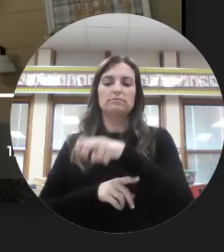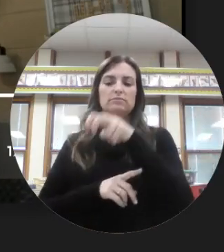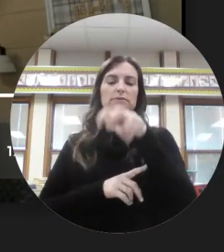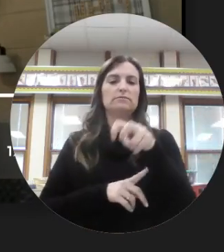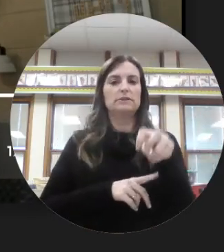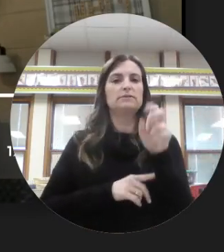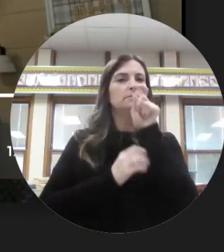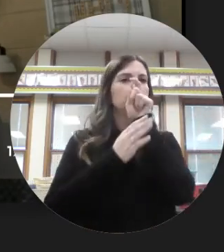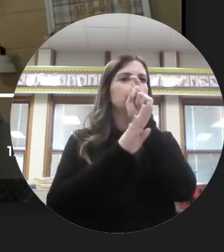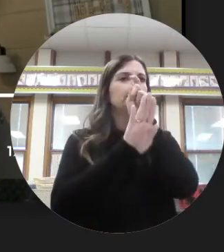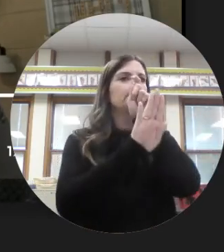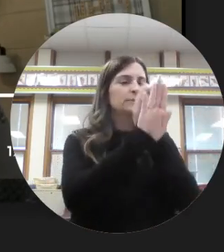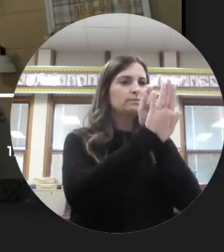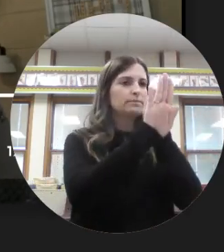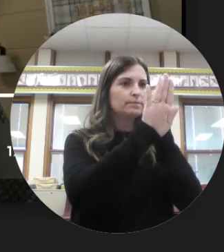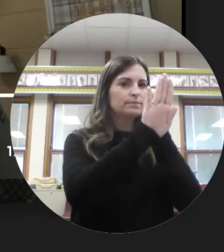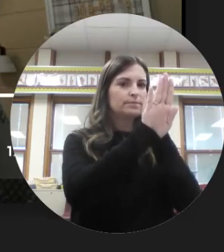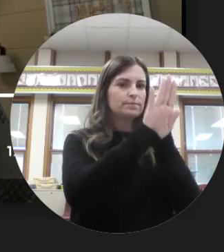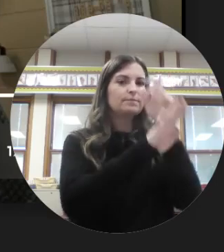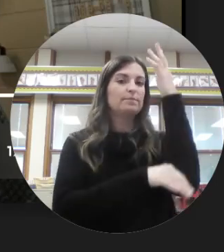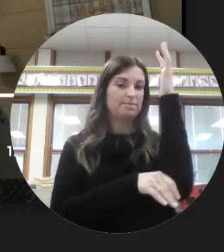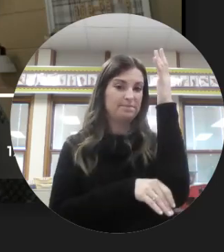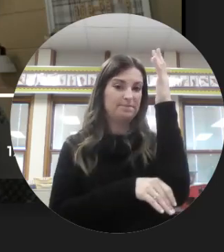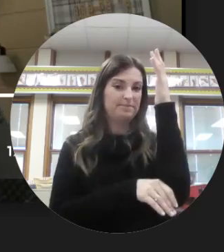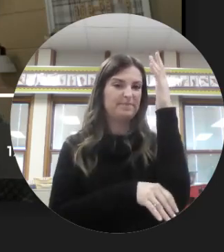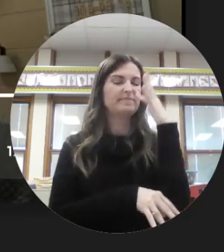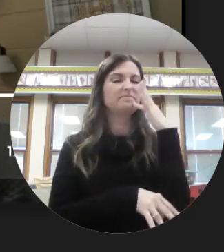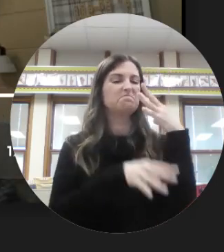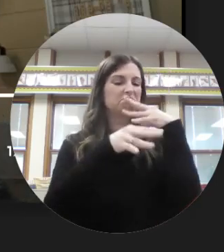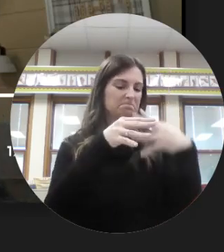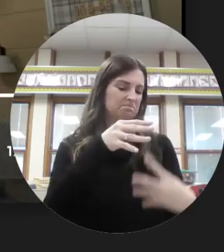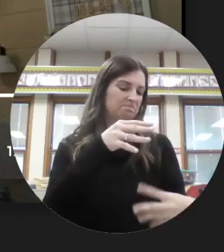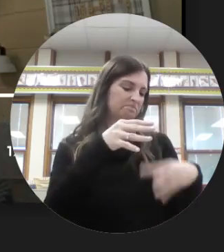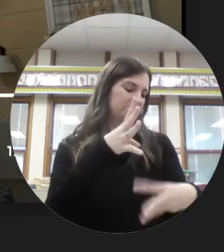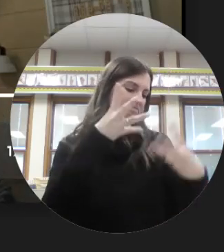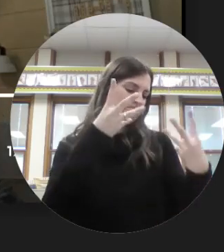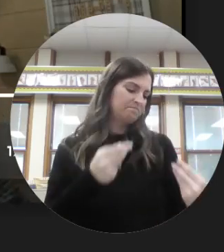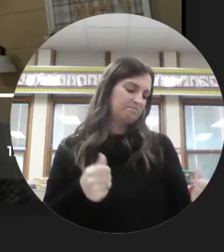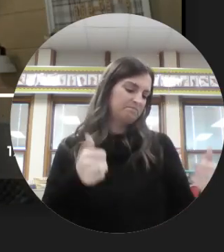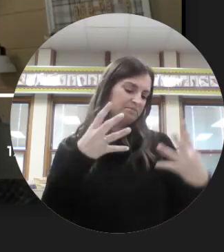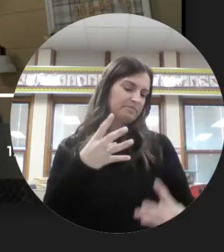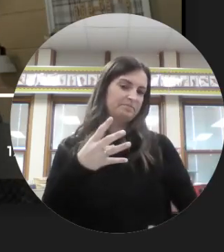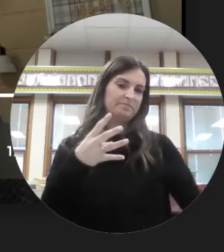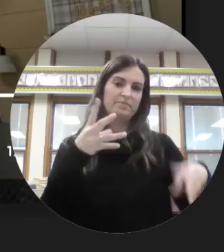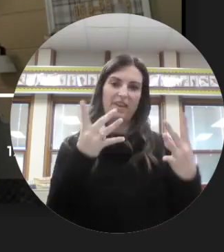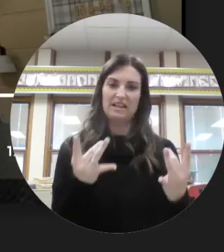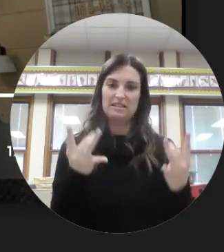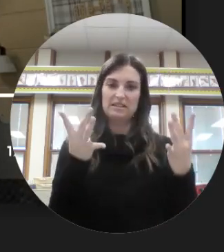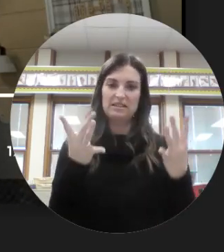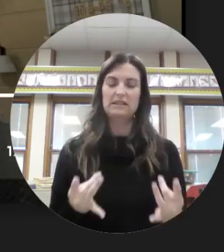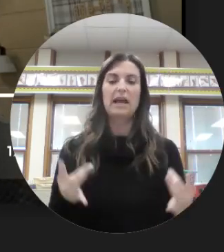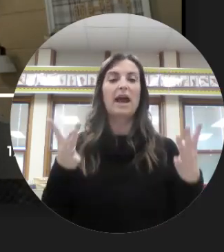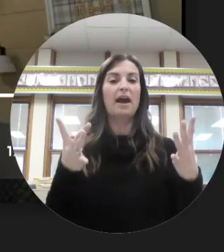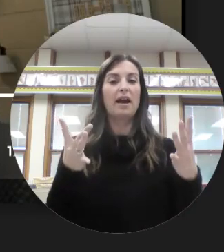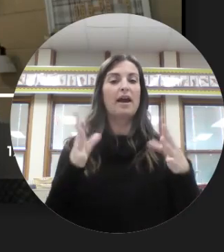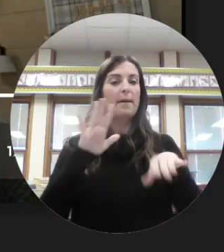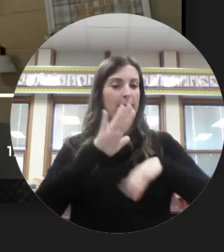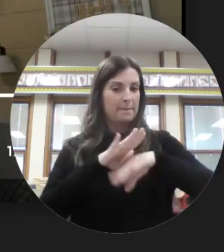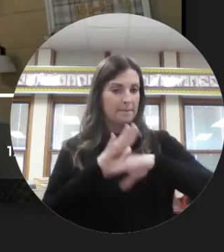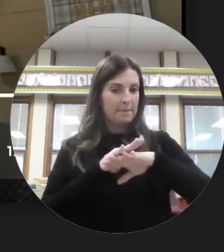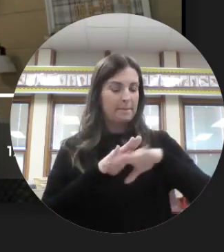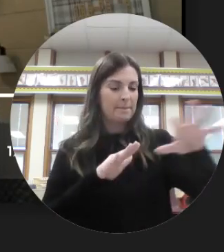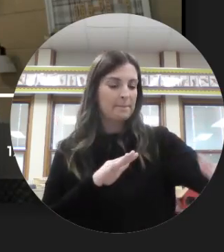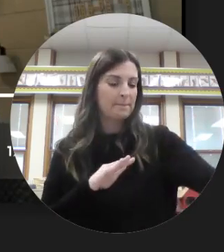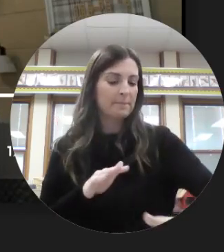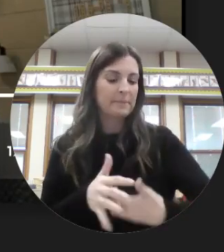tree and pecked a few deep holes in the bark. Thick, syrupy resin began oozing down the trunk. Mr. Beaver scooped up handfuls of the